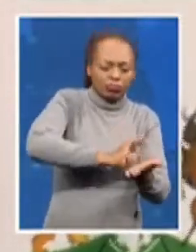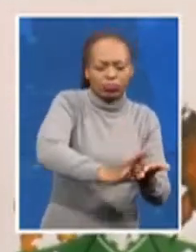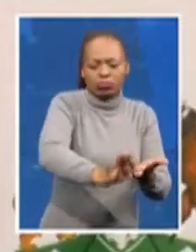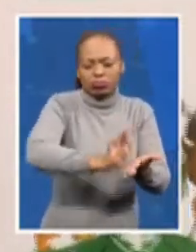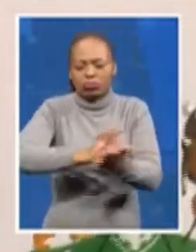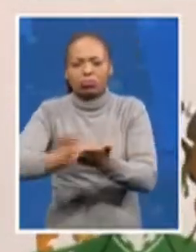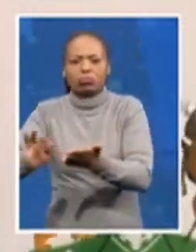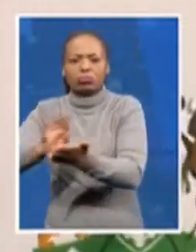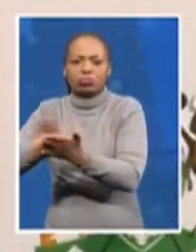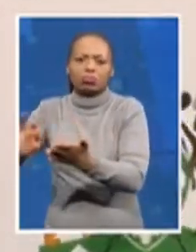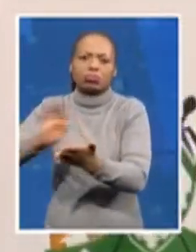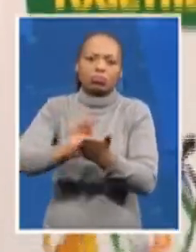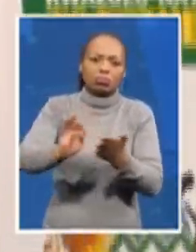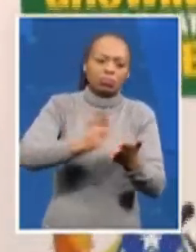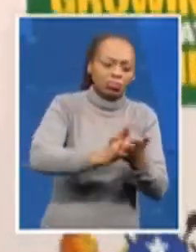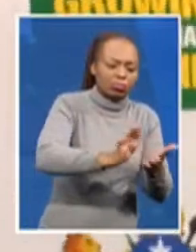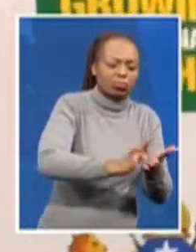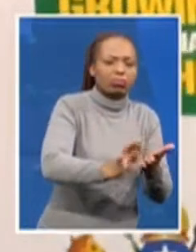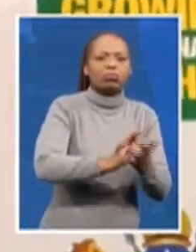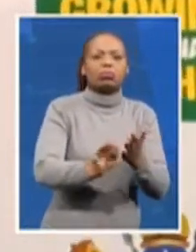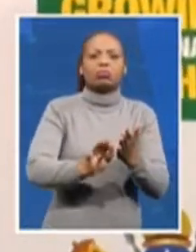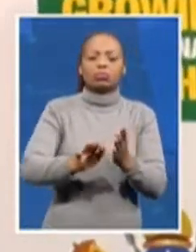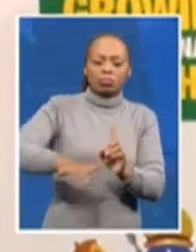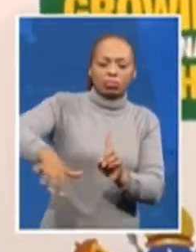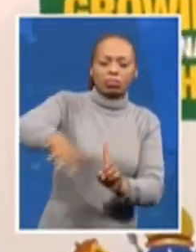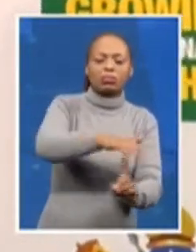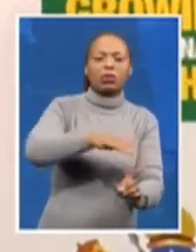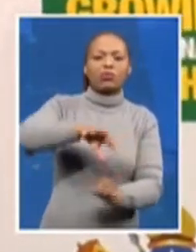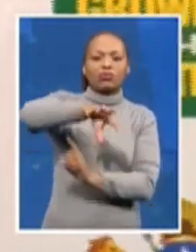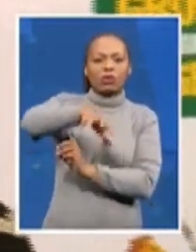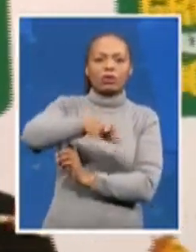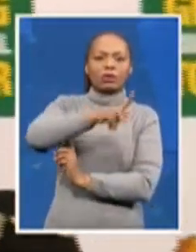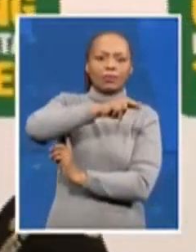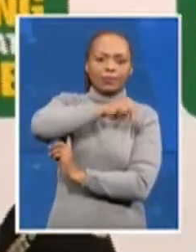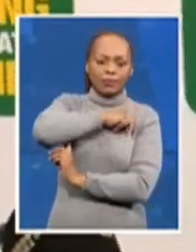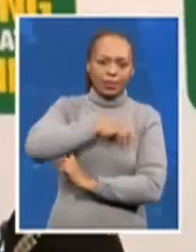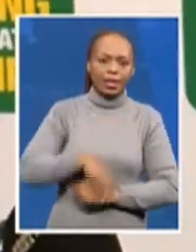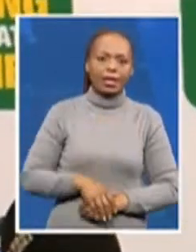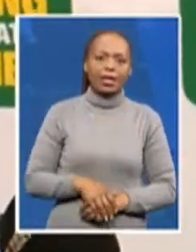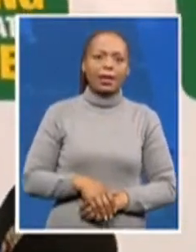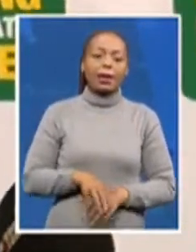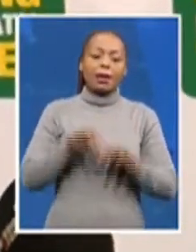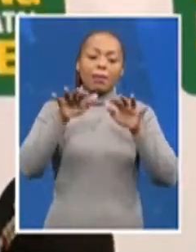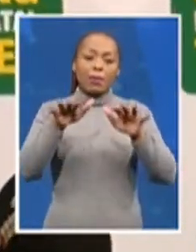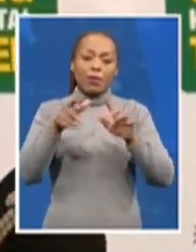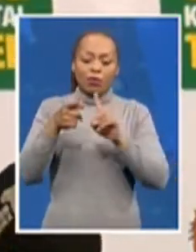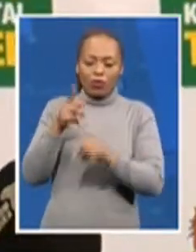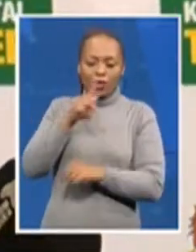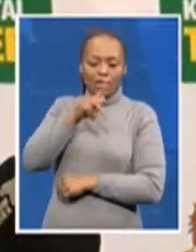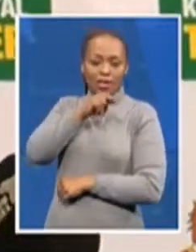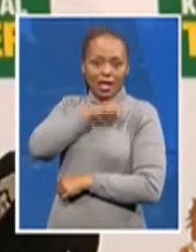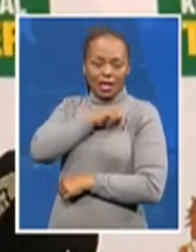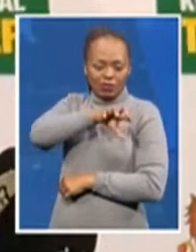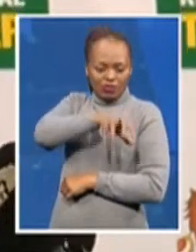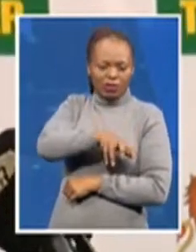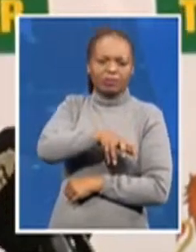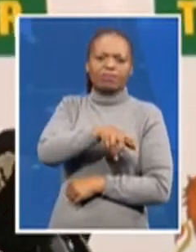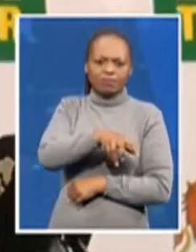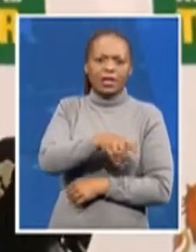the province. The people of KwaZulu-Natal are indeed re-engineering and